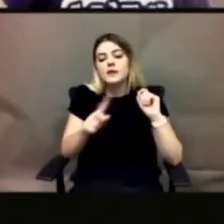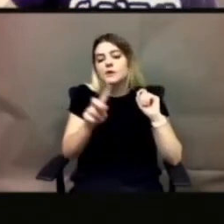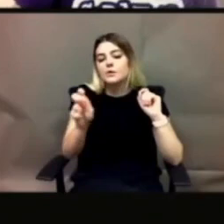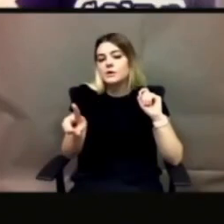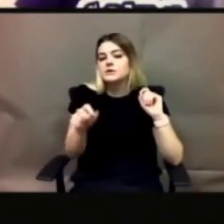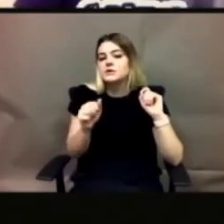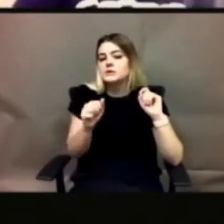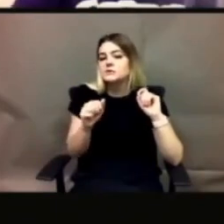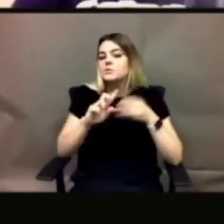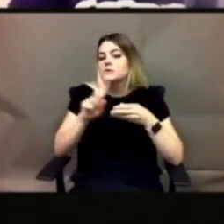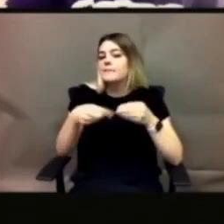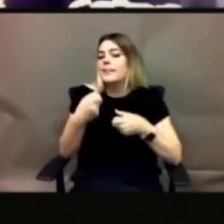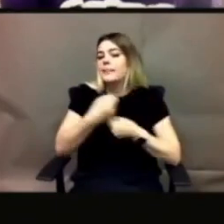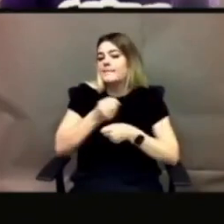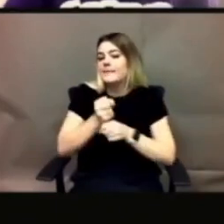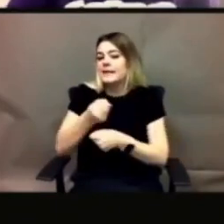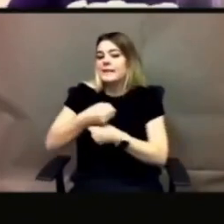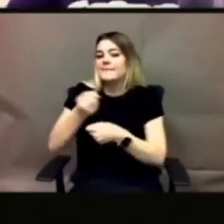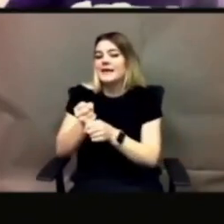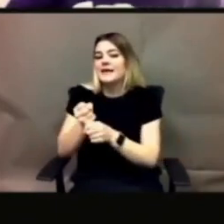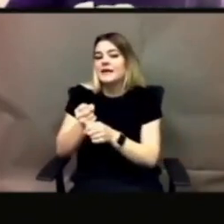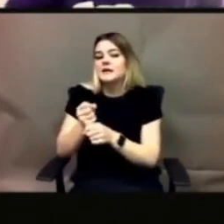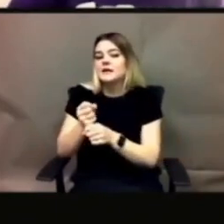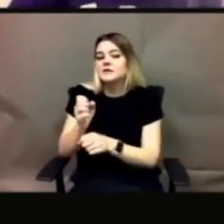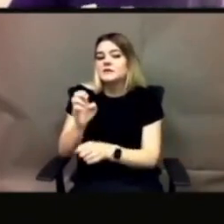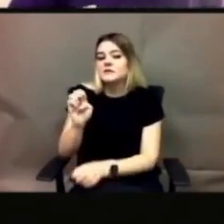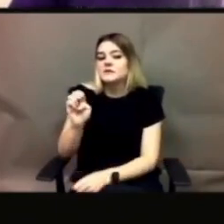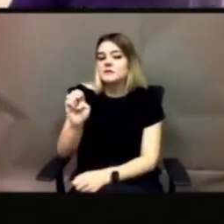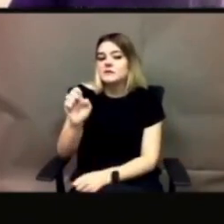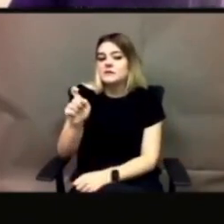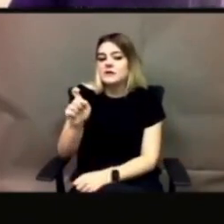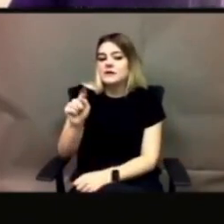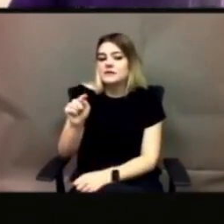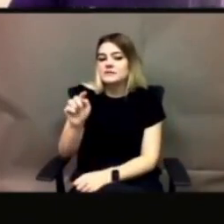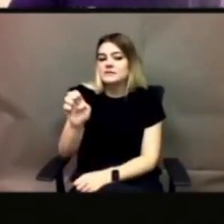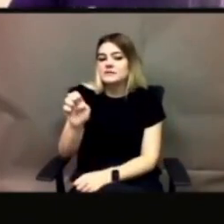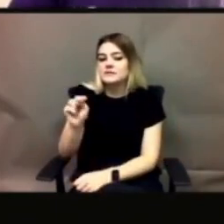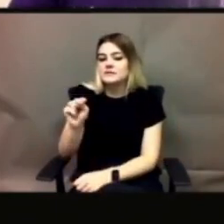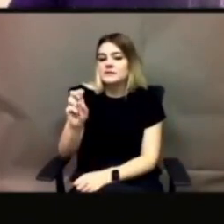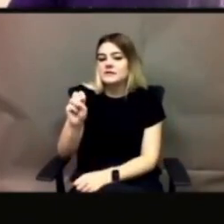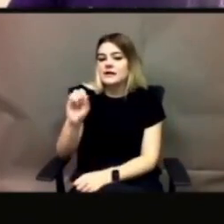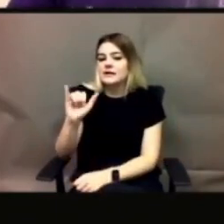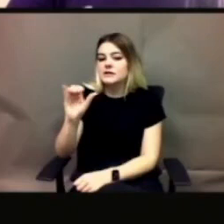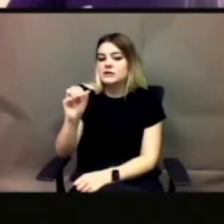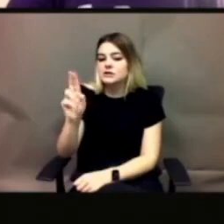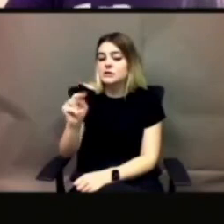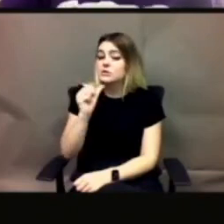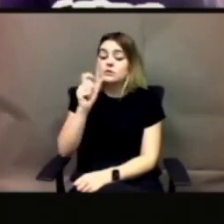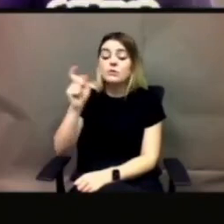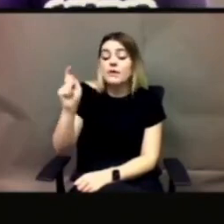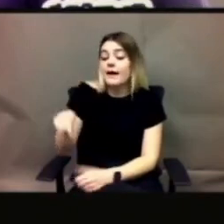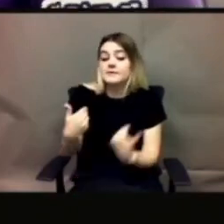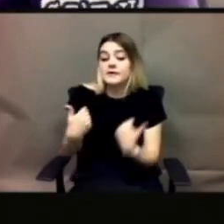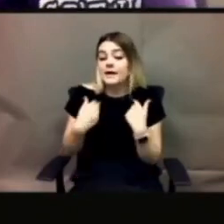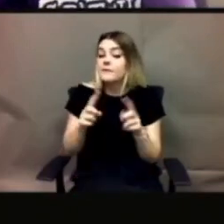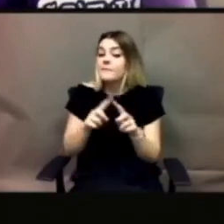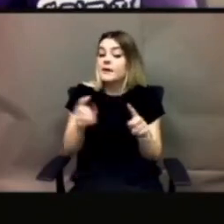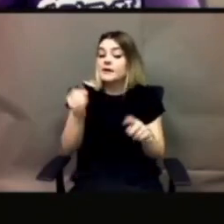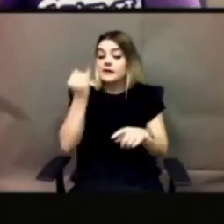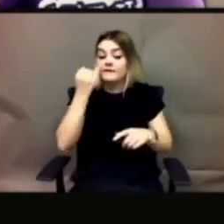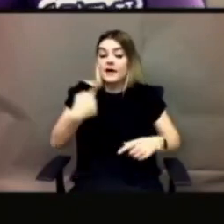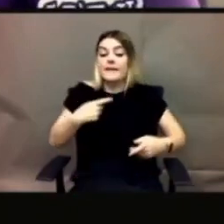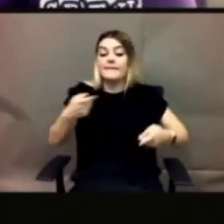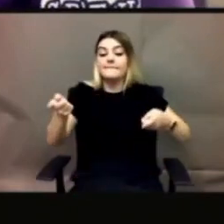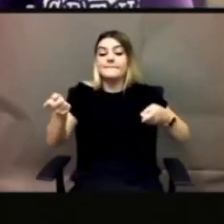Makey extension, which Eric did create. You don't have to have it. If I'm in control and I